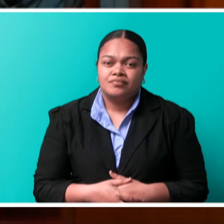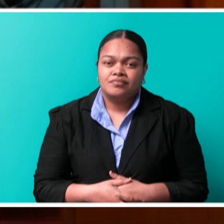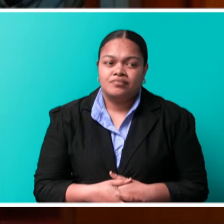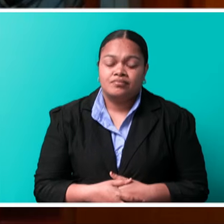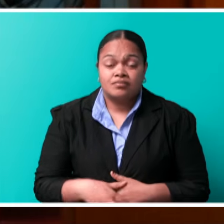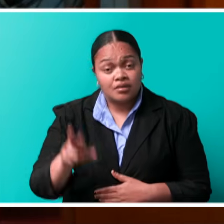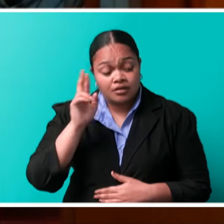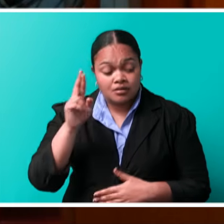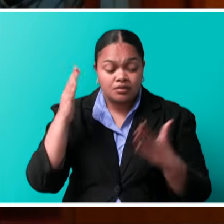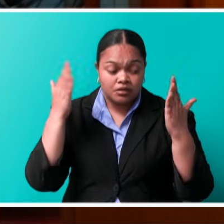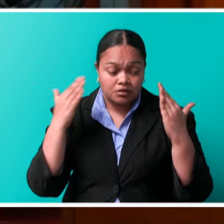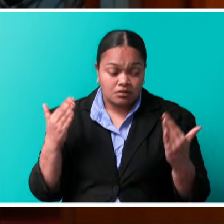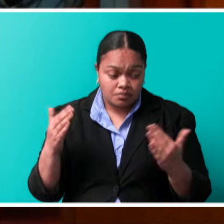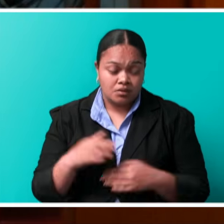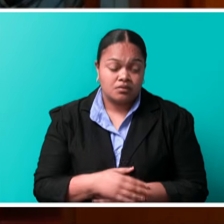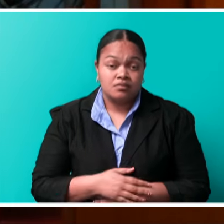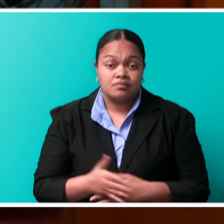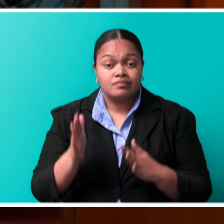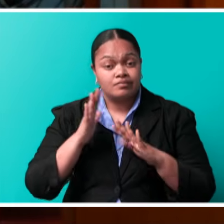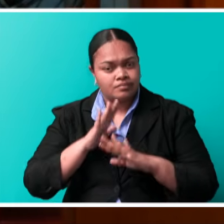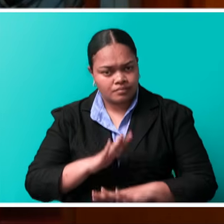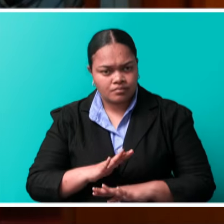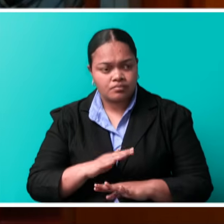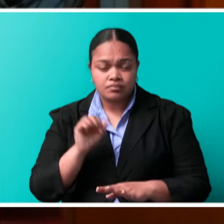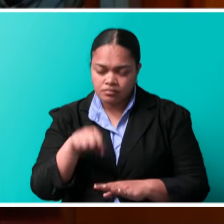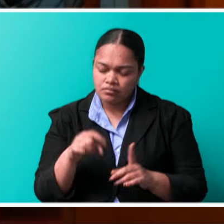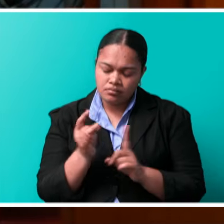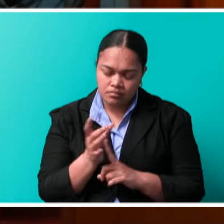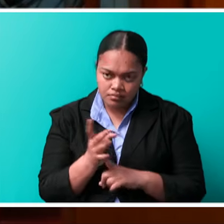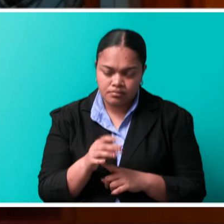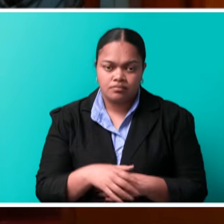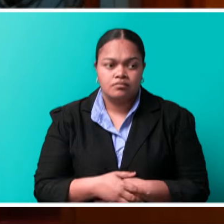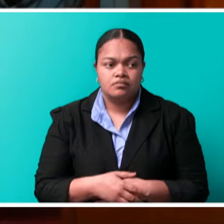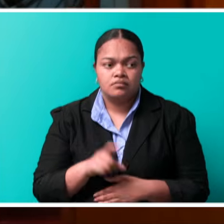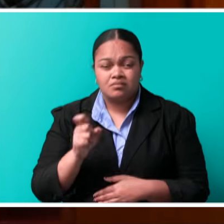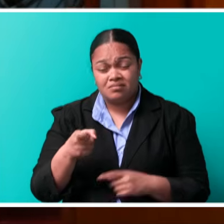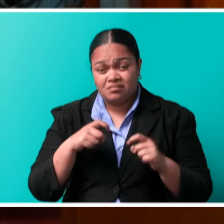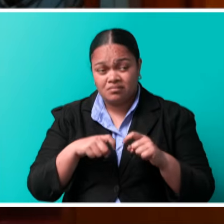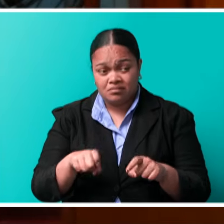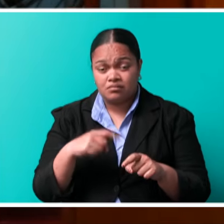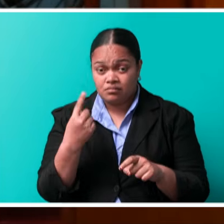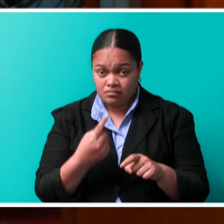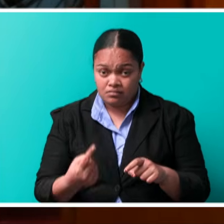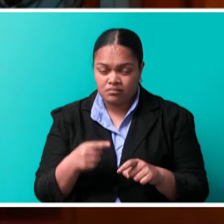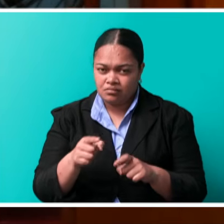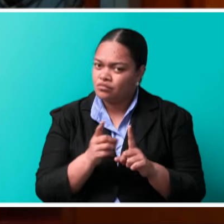Mr. Speaker, sir, relief is necessary, but relief alone is not a development